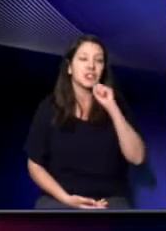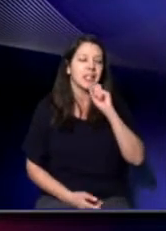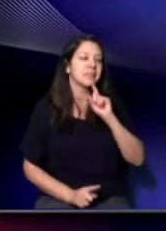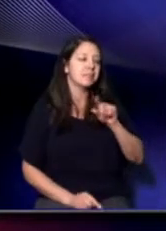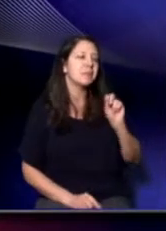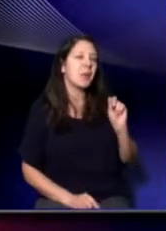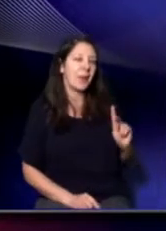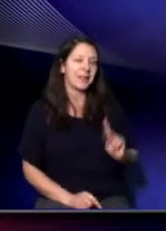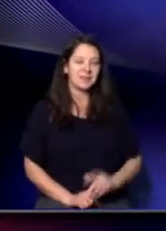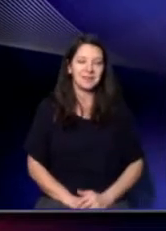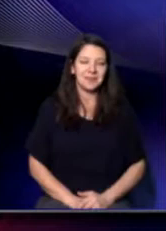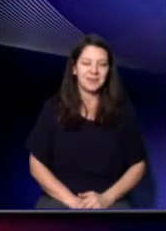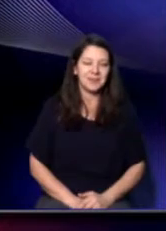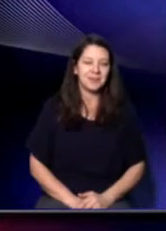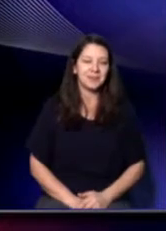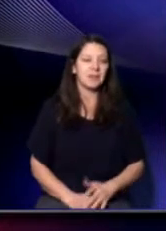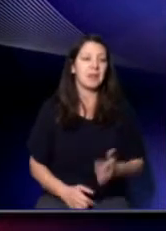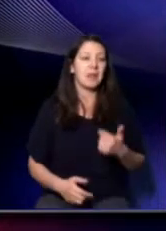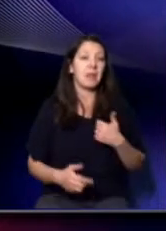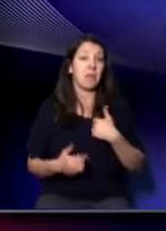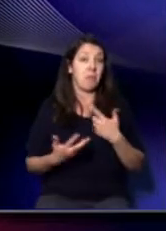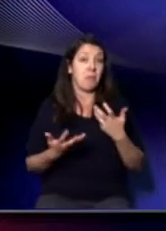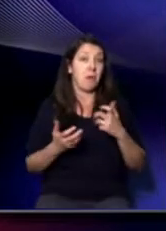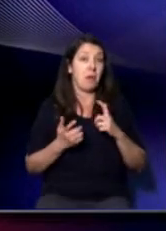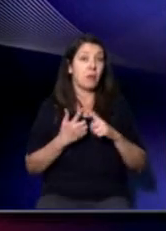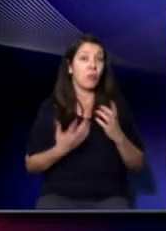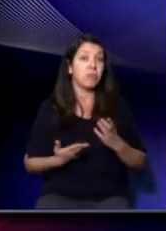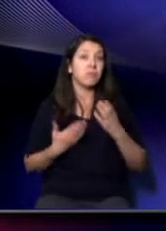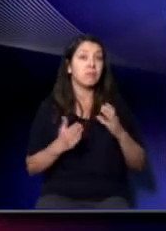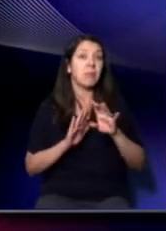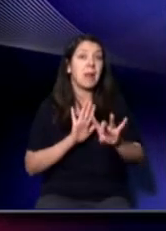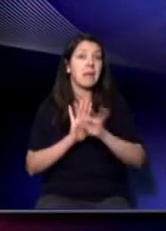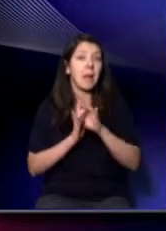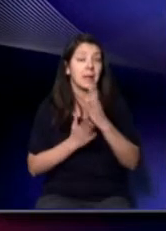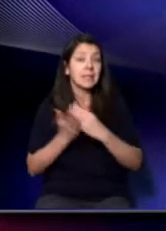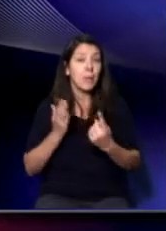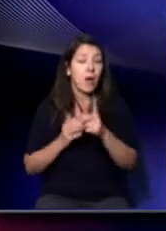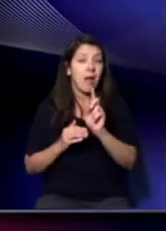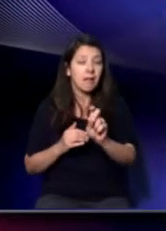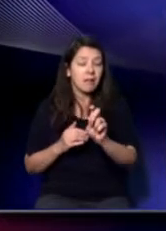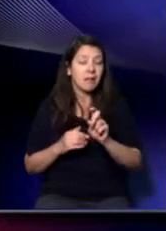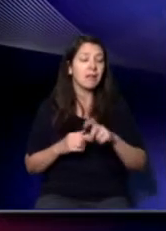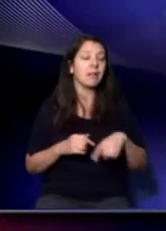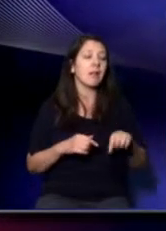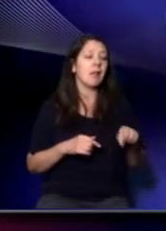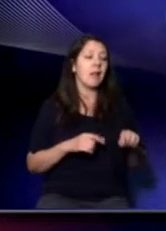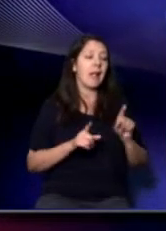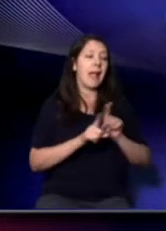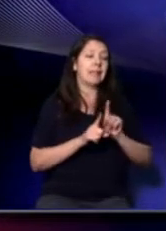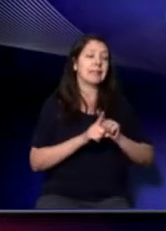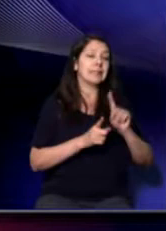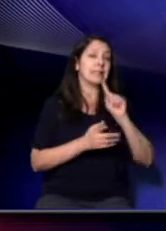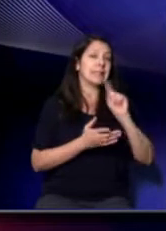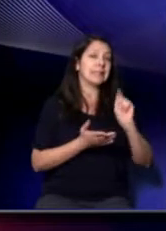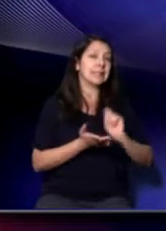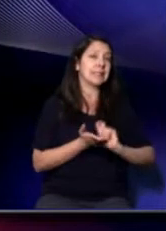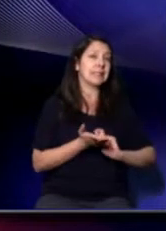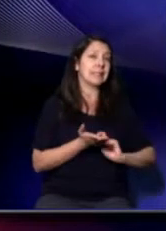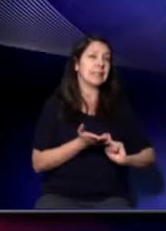So are we open Any other to discussion? nominating folks at this point? Well, I would say, is our secretary,